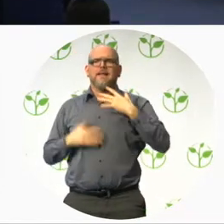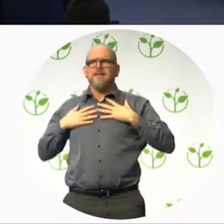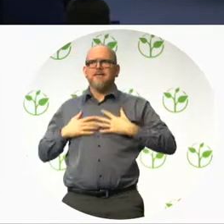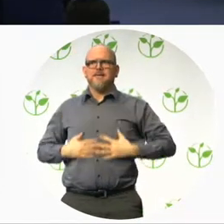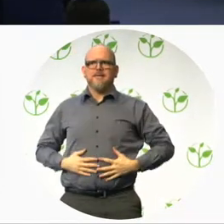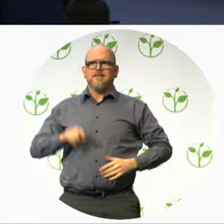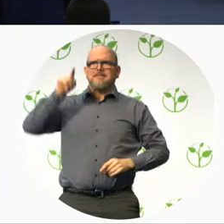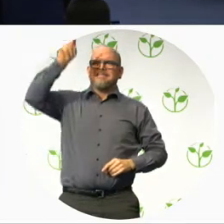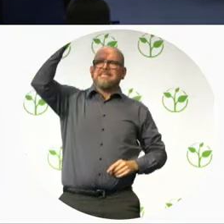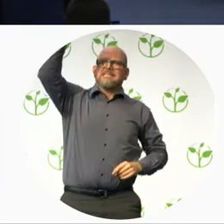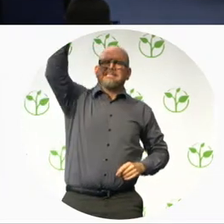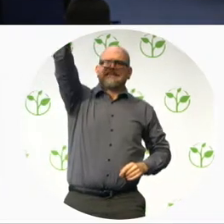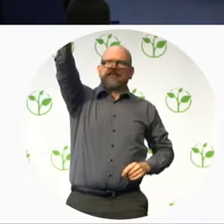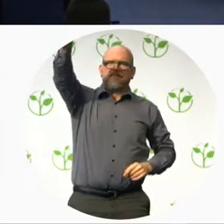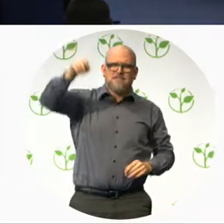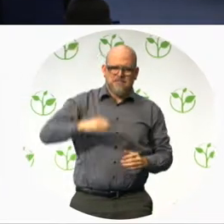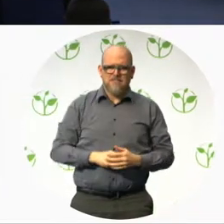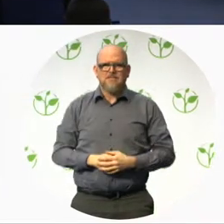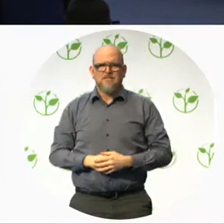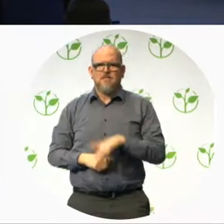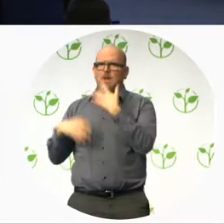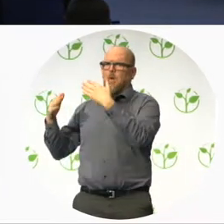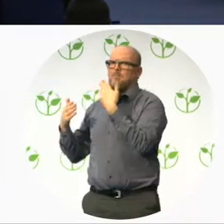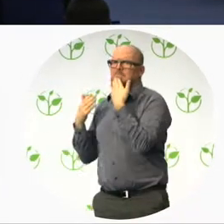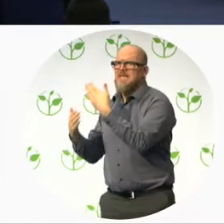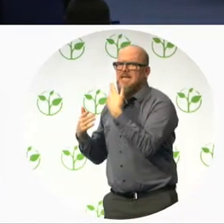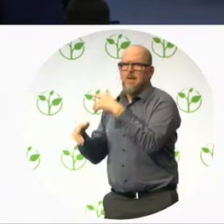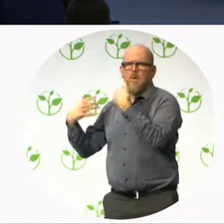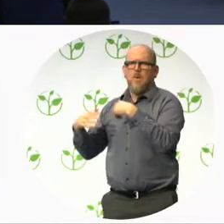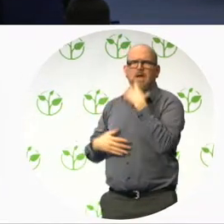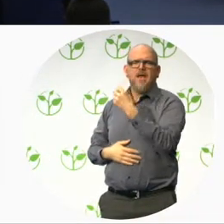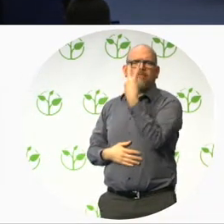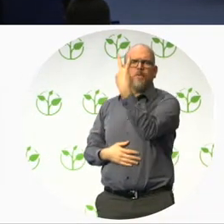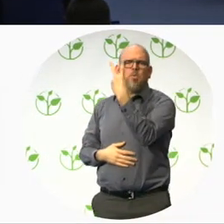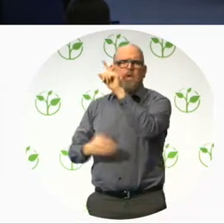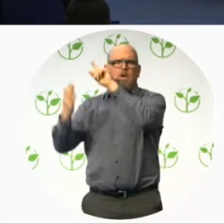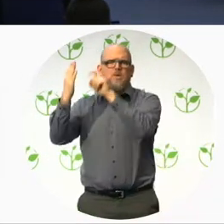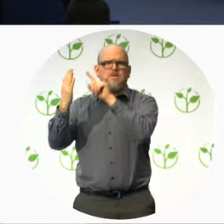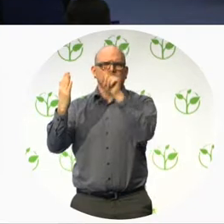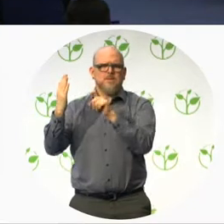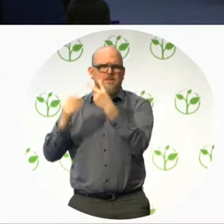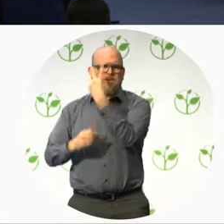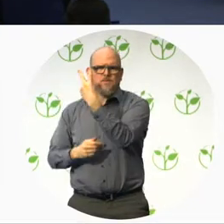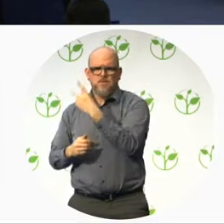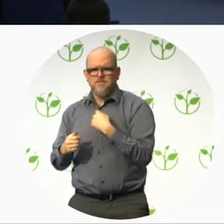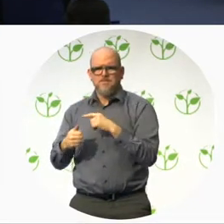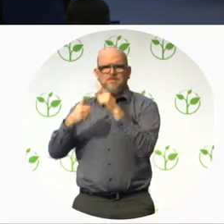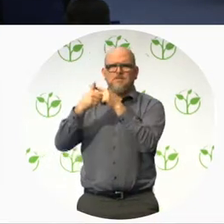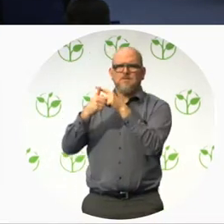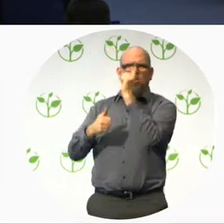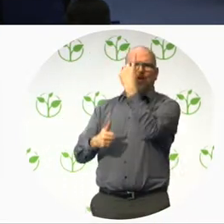Thank you very much. I've got two questions. One is for the lady who was talking